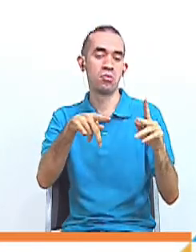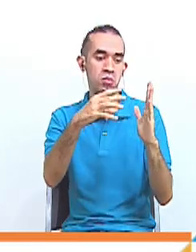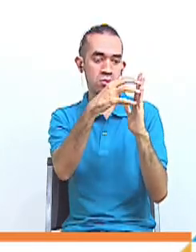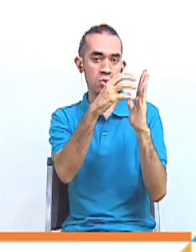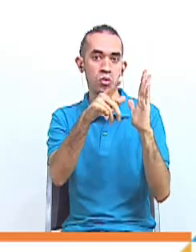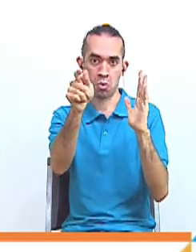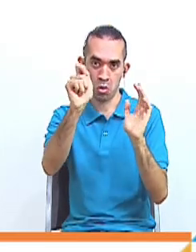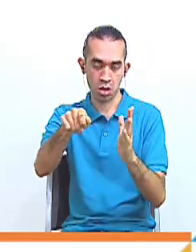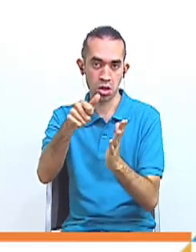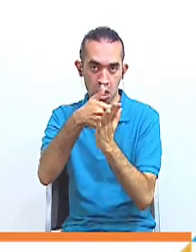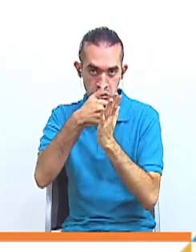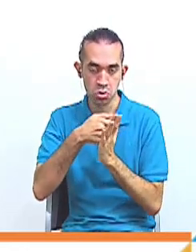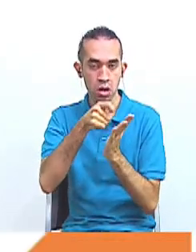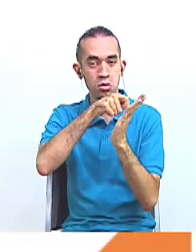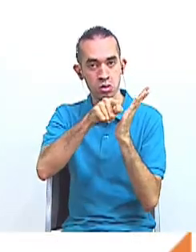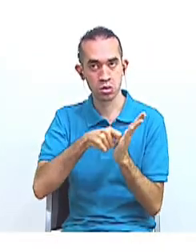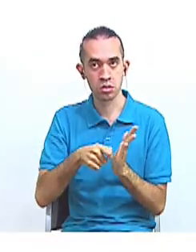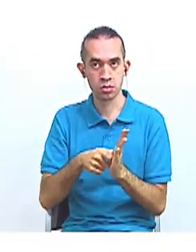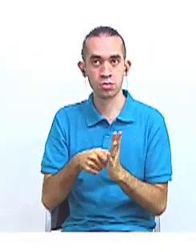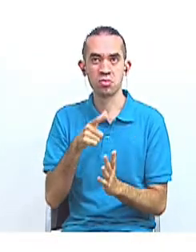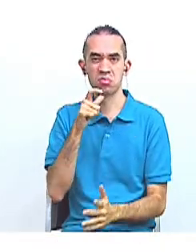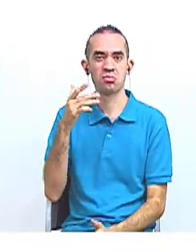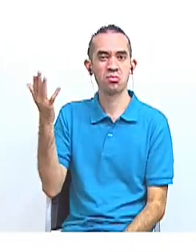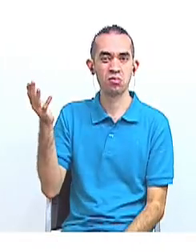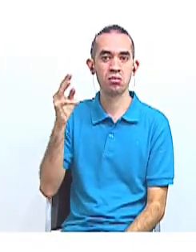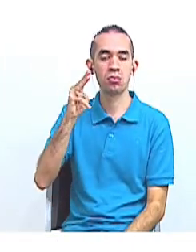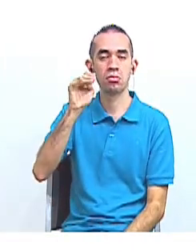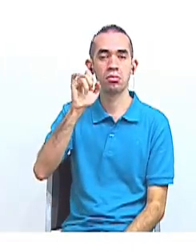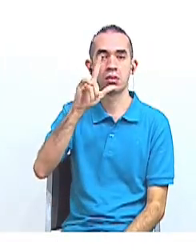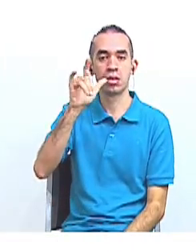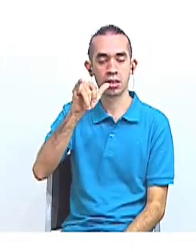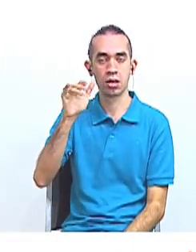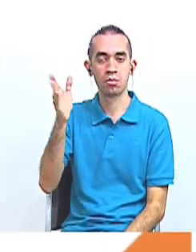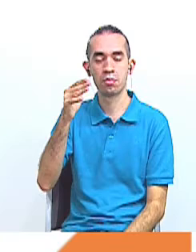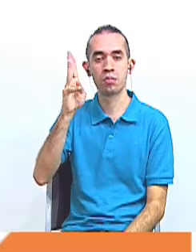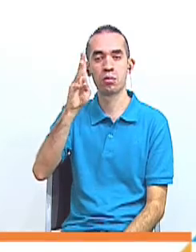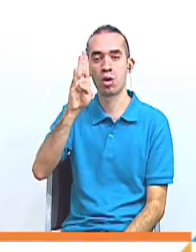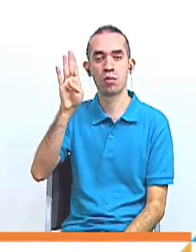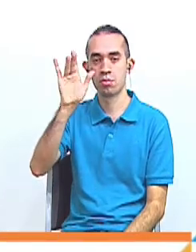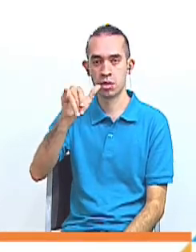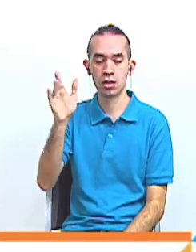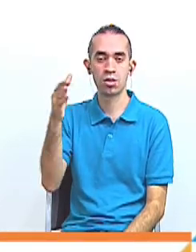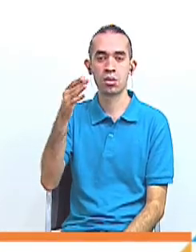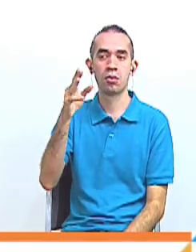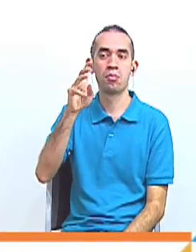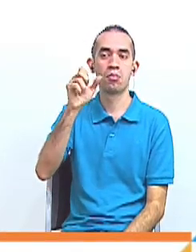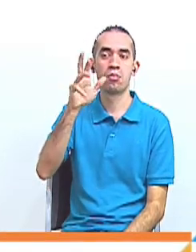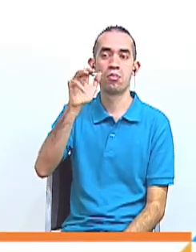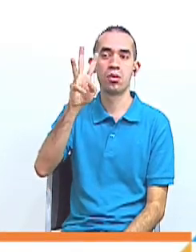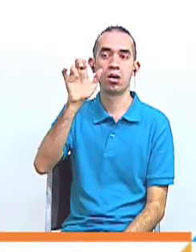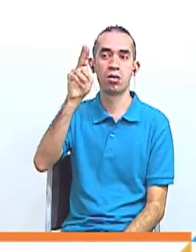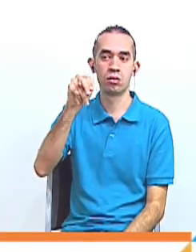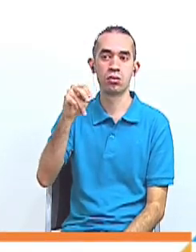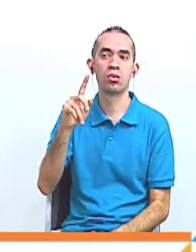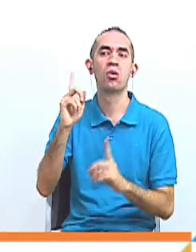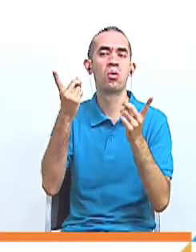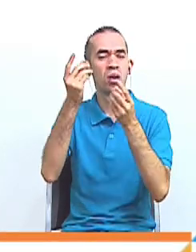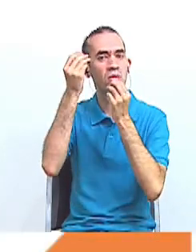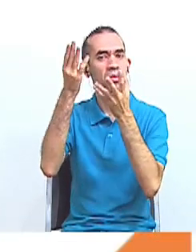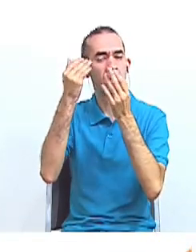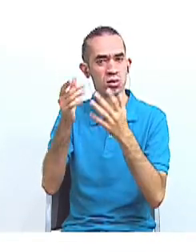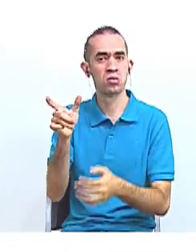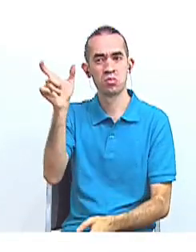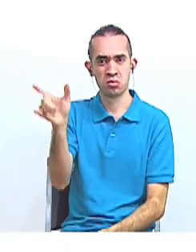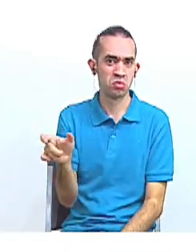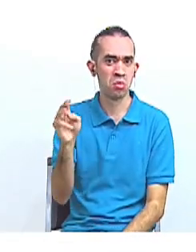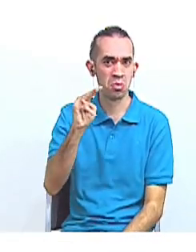that biography. This is Millie Bobby Brown. So let's see what information did I get about Millie